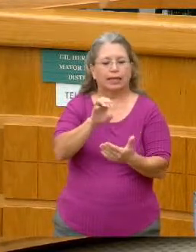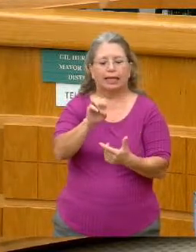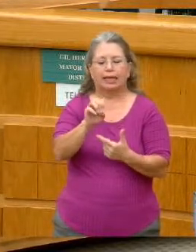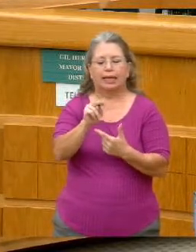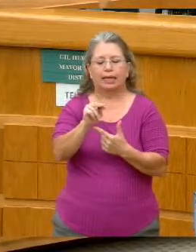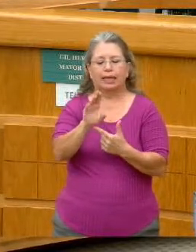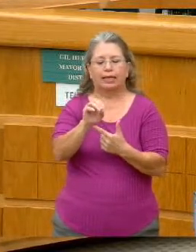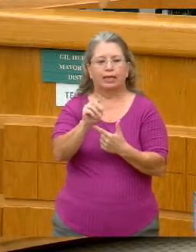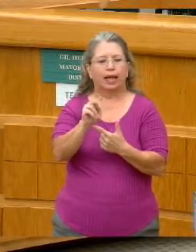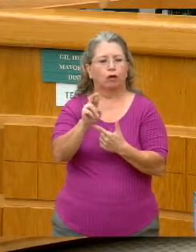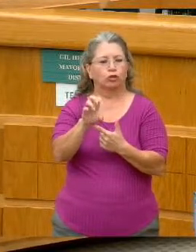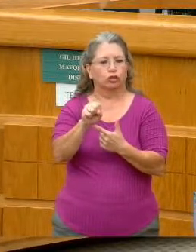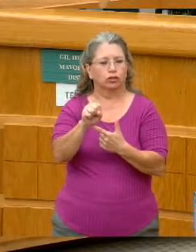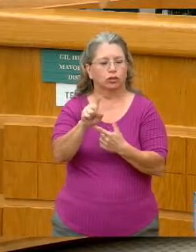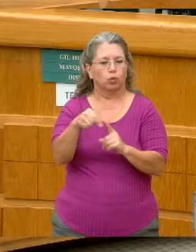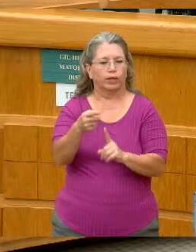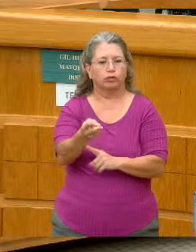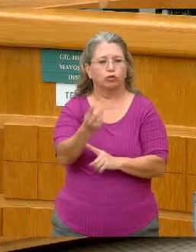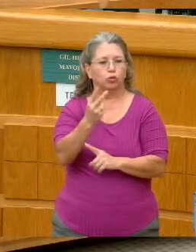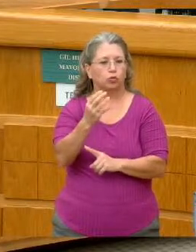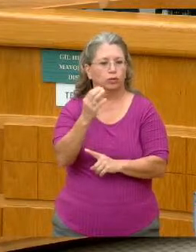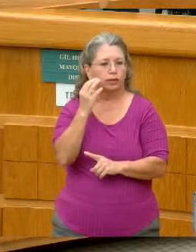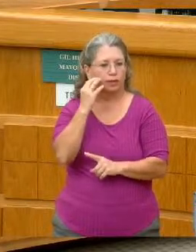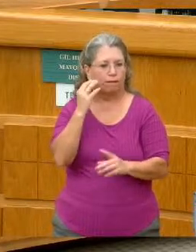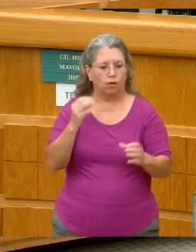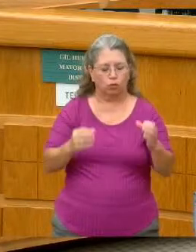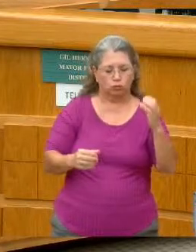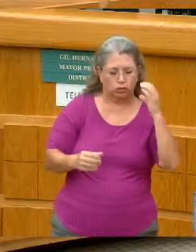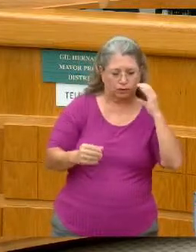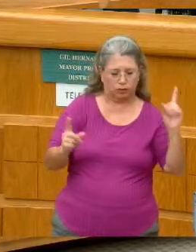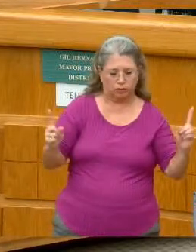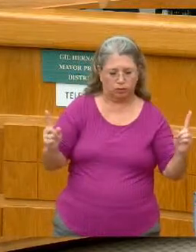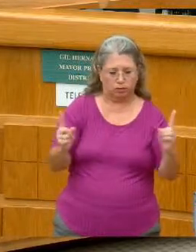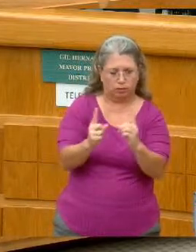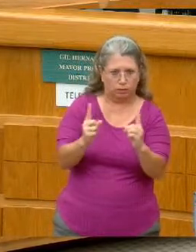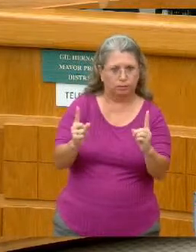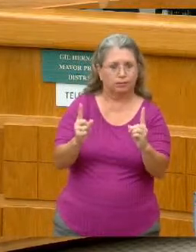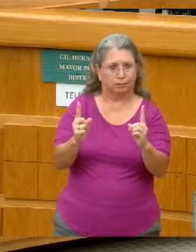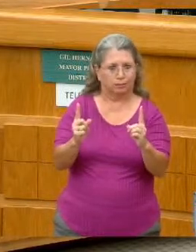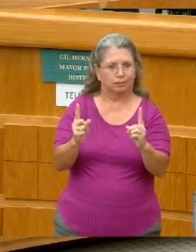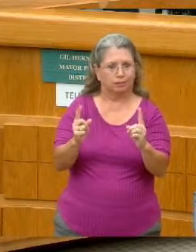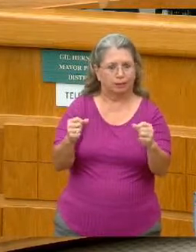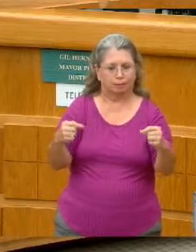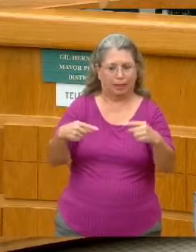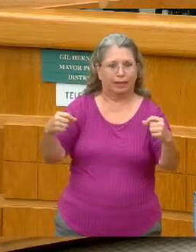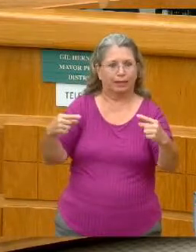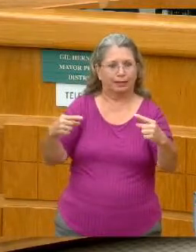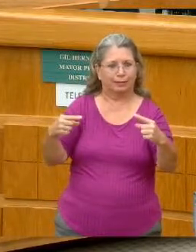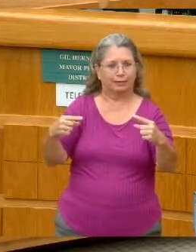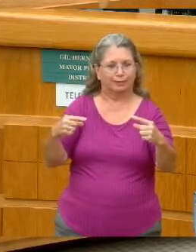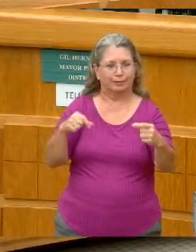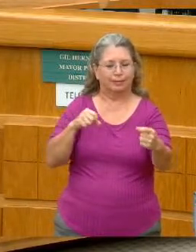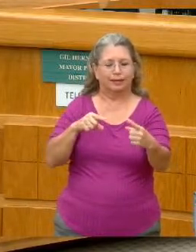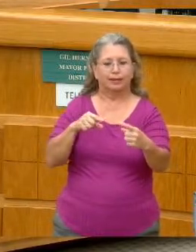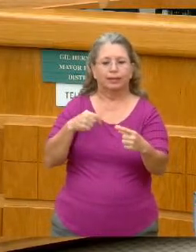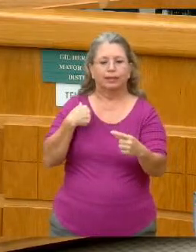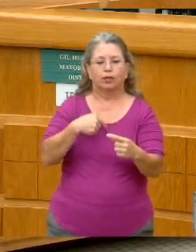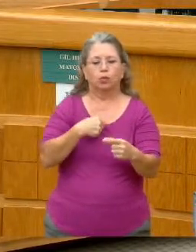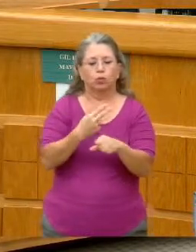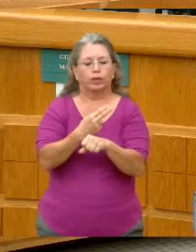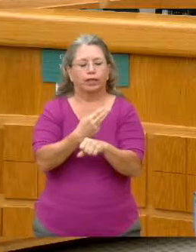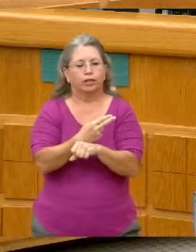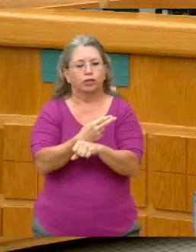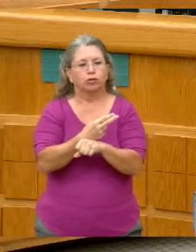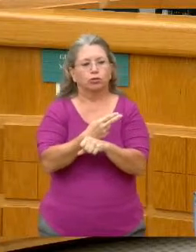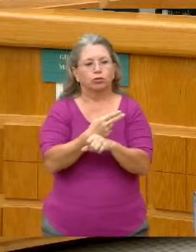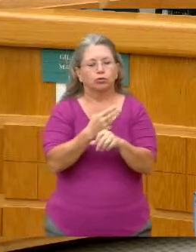other, and an algorithm is used to determine what the probability is of those two cell phones coming close enough that COVID-19